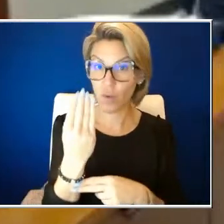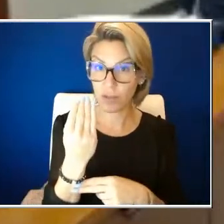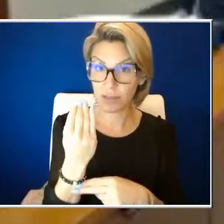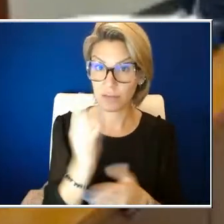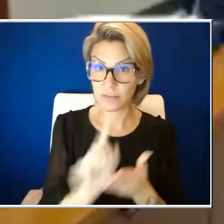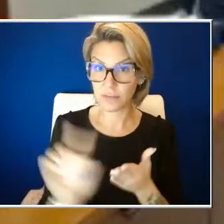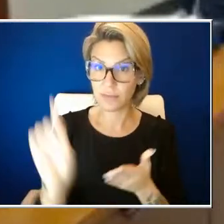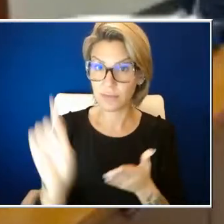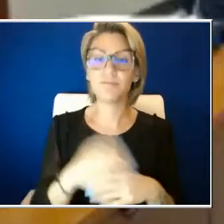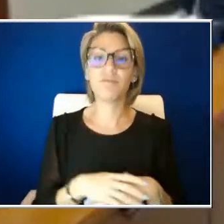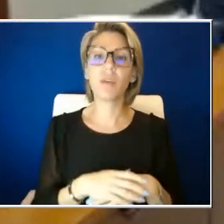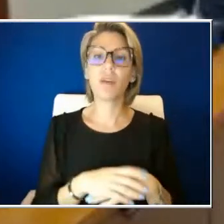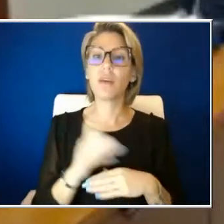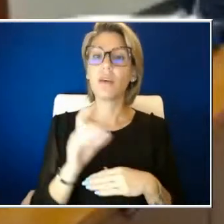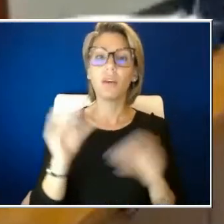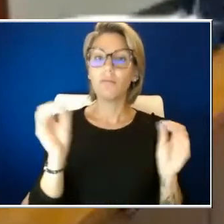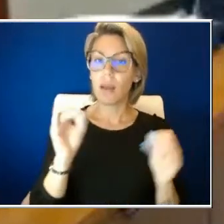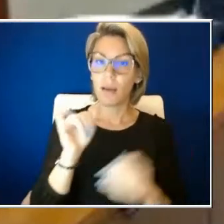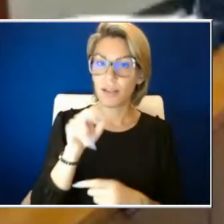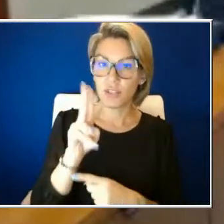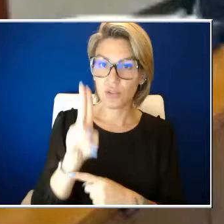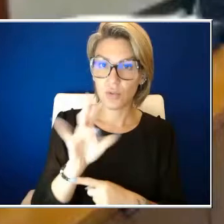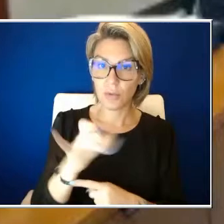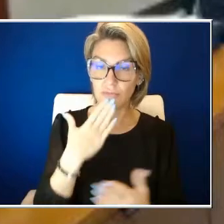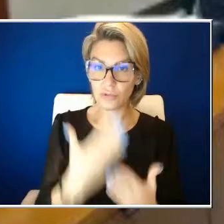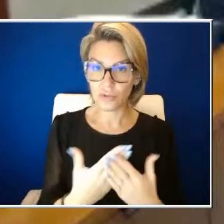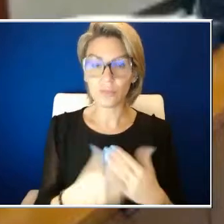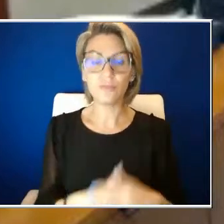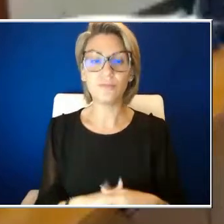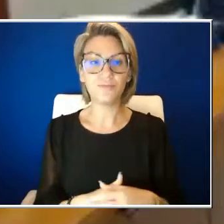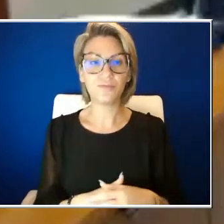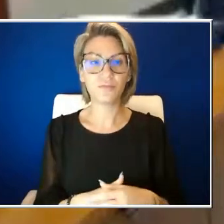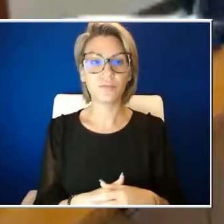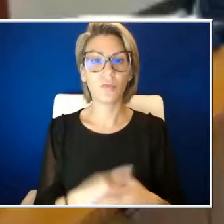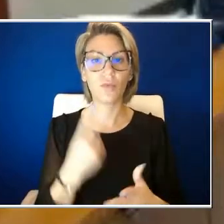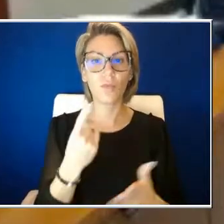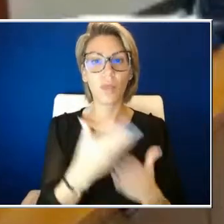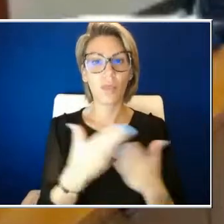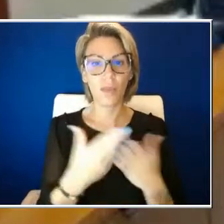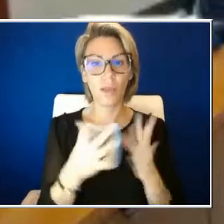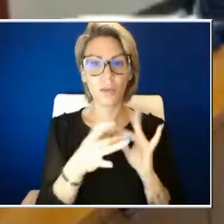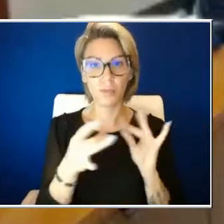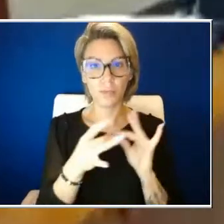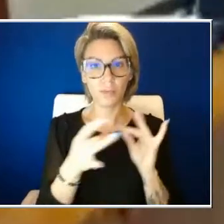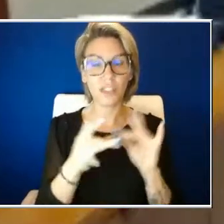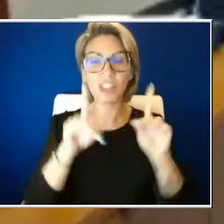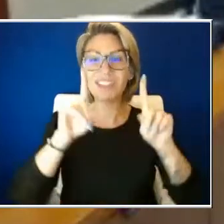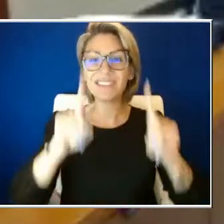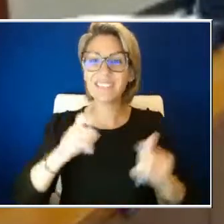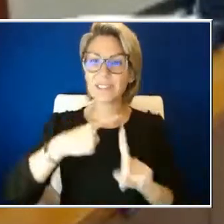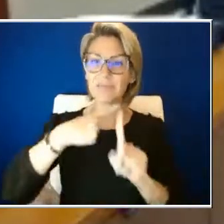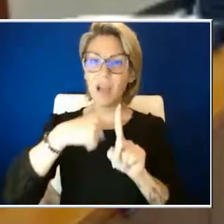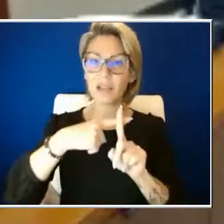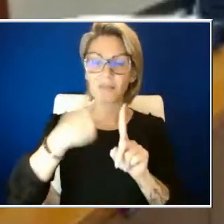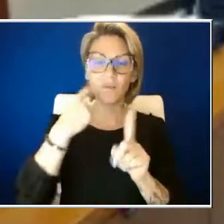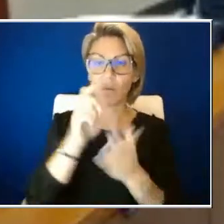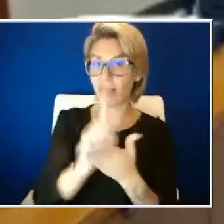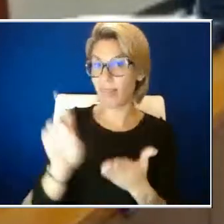other thing, we have none in the ICU, so that's a good thing. One thing I would mention is that our test positivity for COVID last